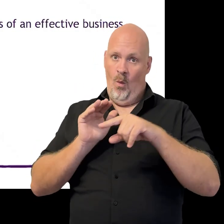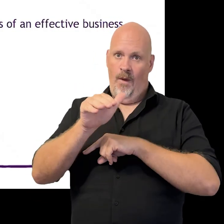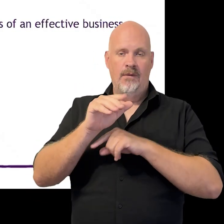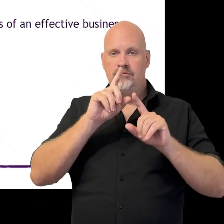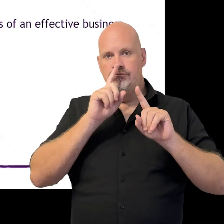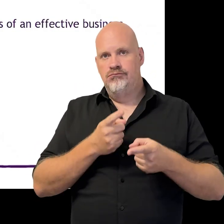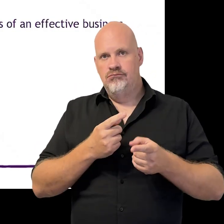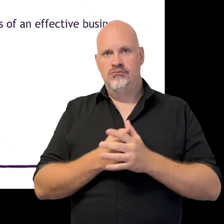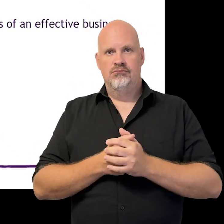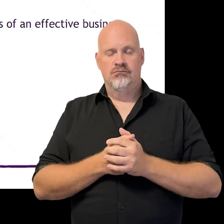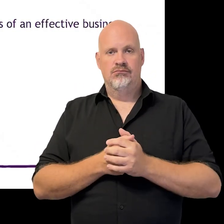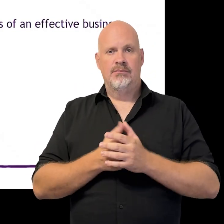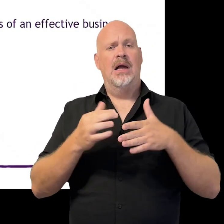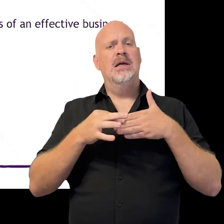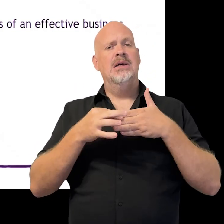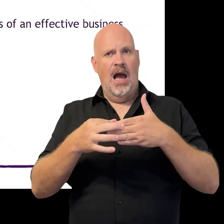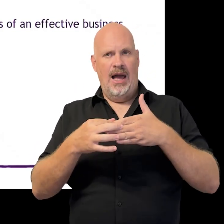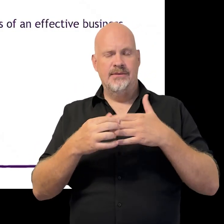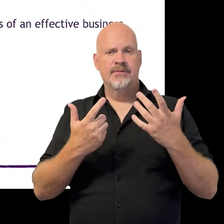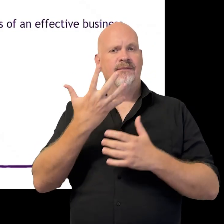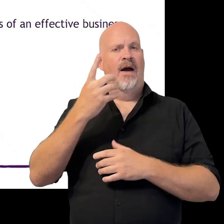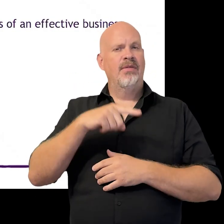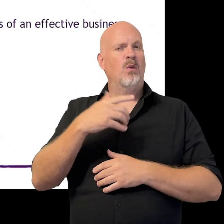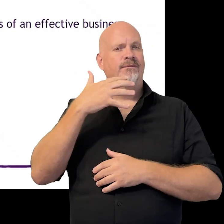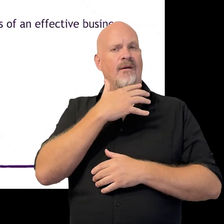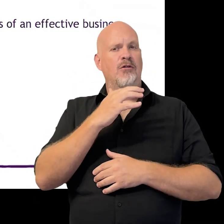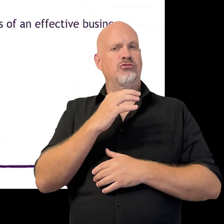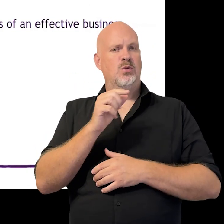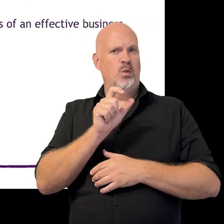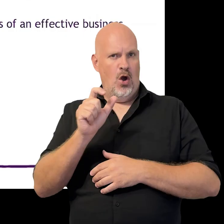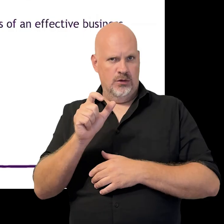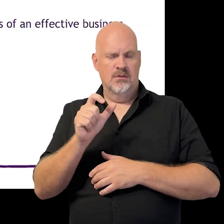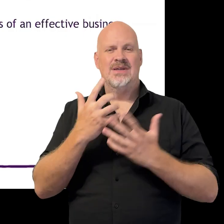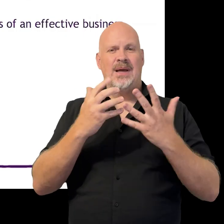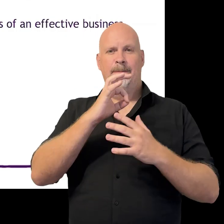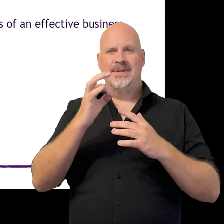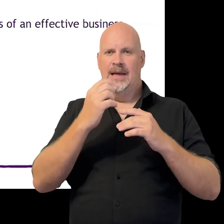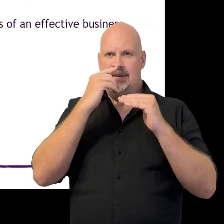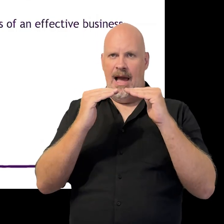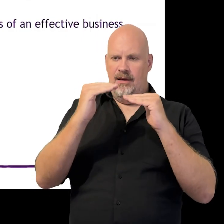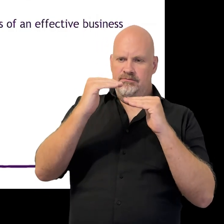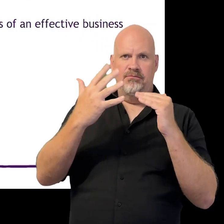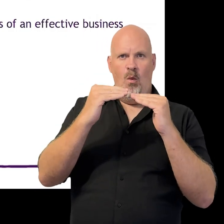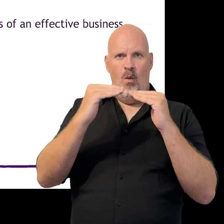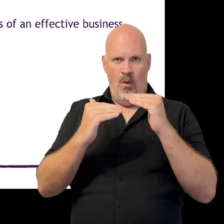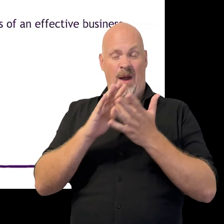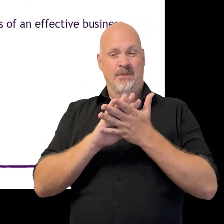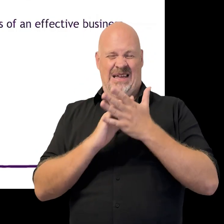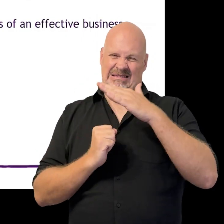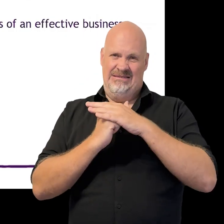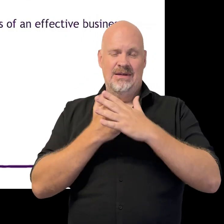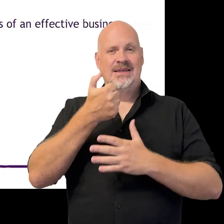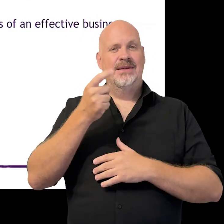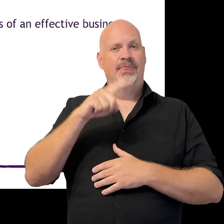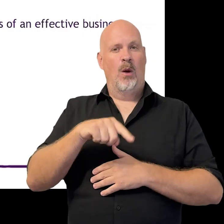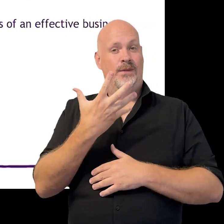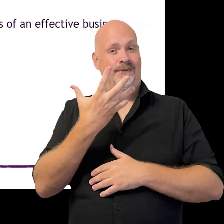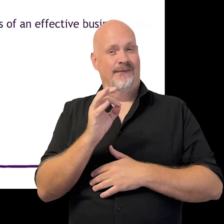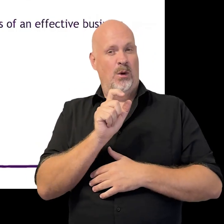effective business research report, just to give you some additional guidance in terms of what you're going to need to be doing.